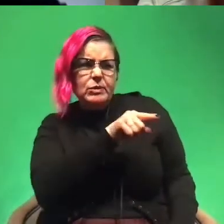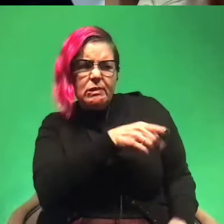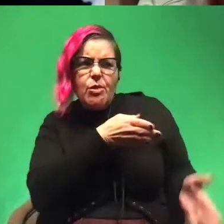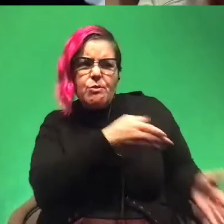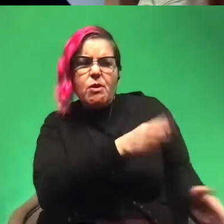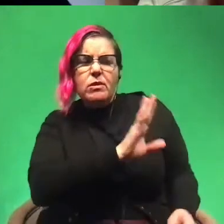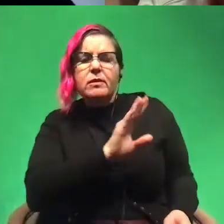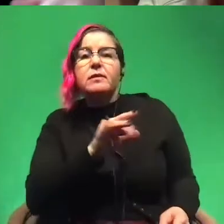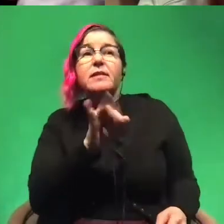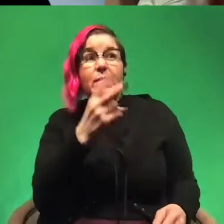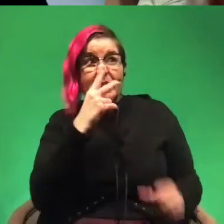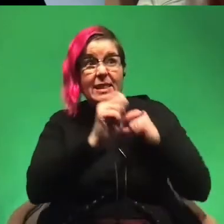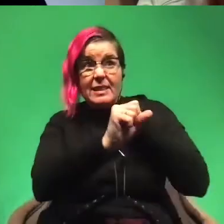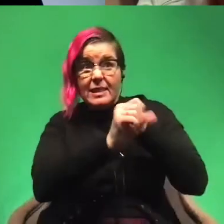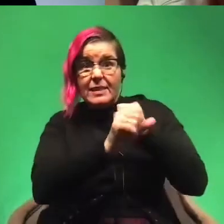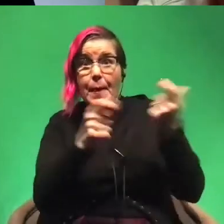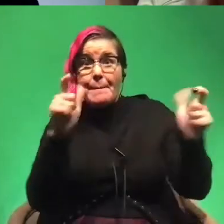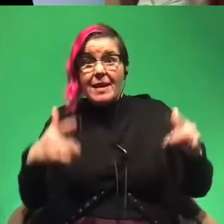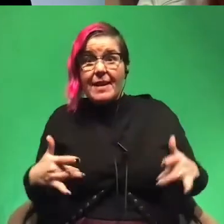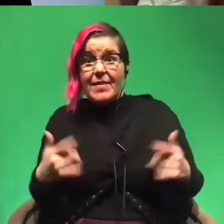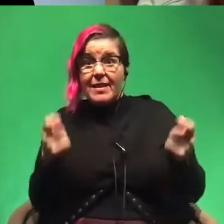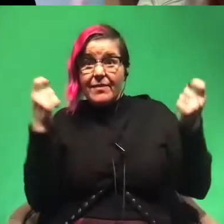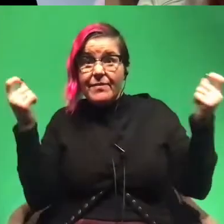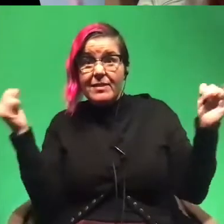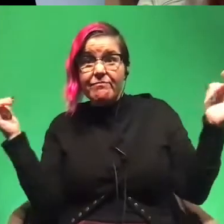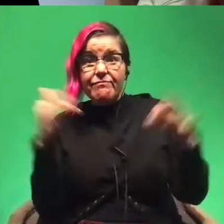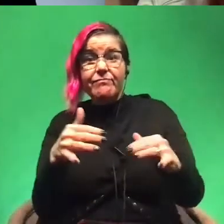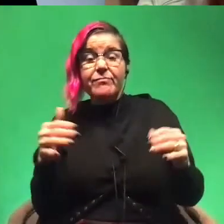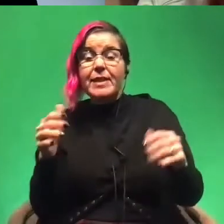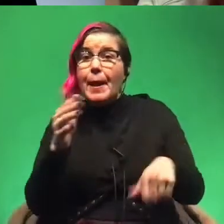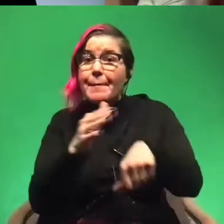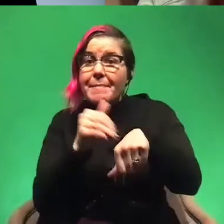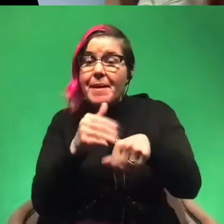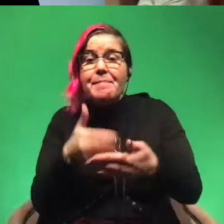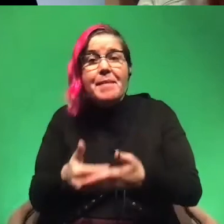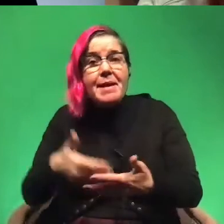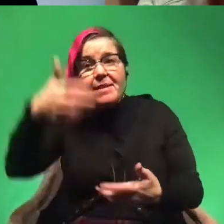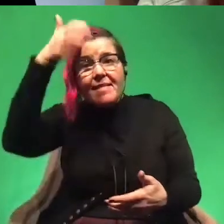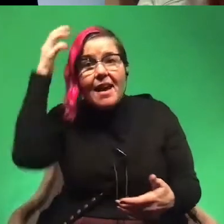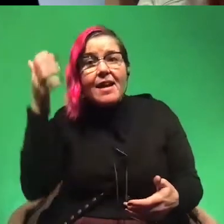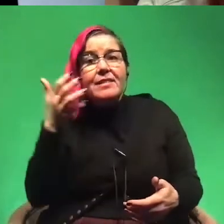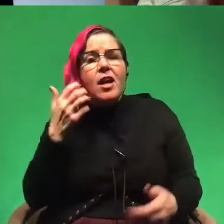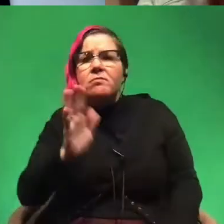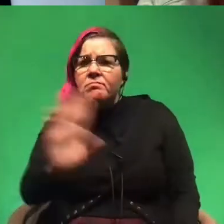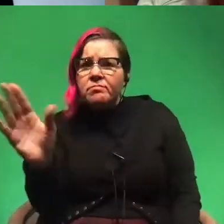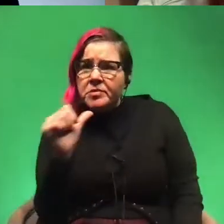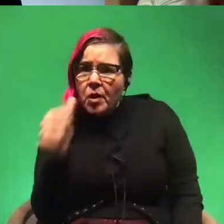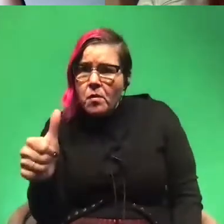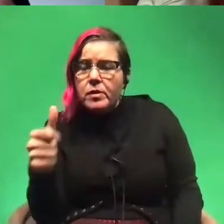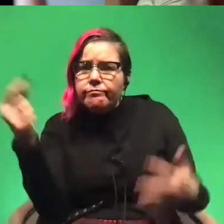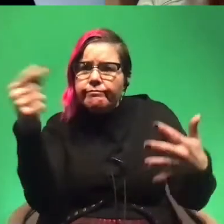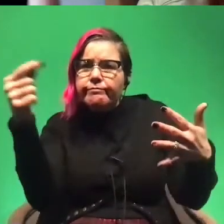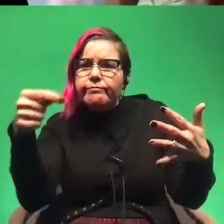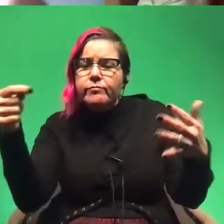go, if you see the advert for that big event at that festival where they're going to be like letting you pet like baby lions and tigers, don't do it. This is why. And